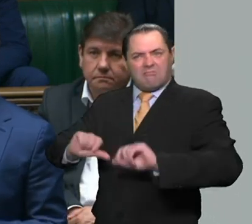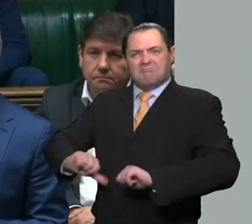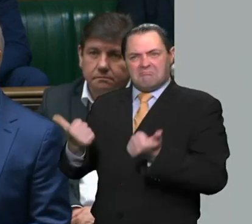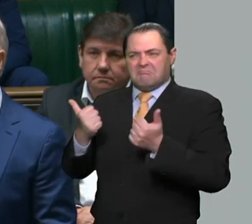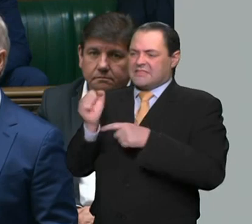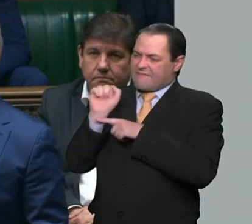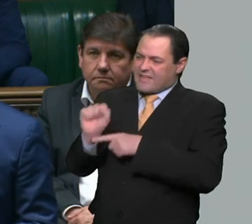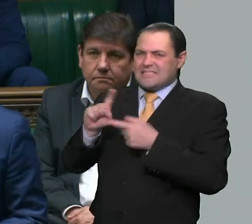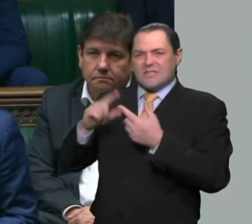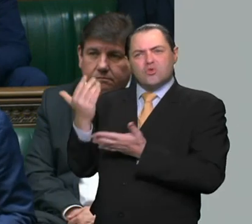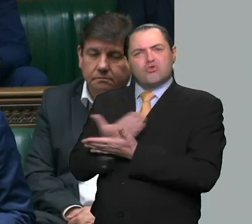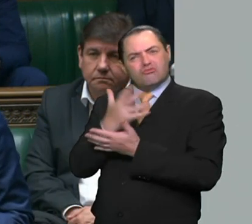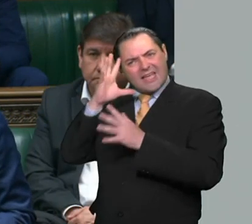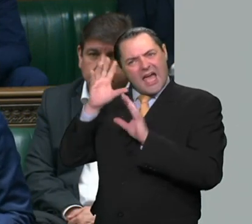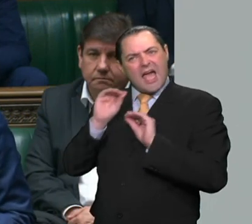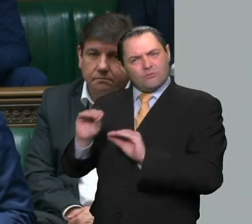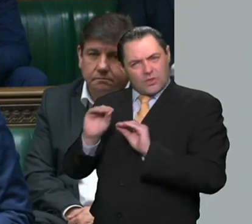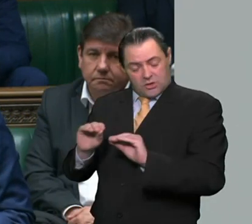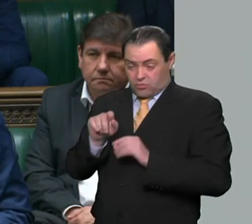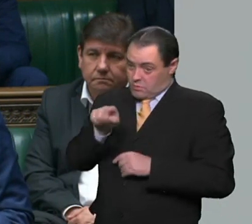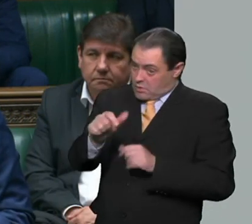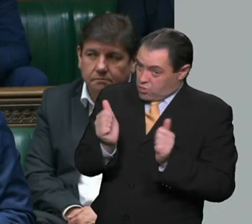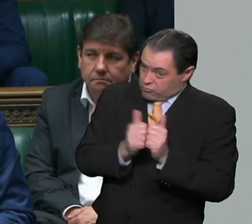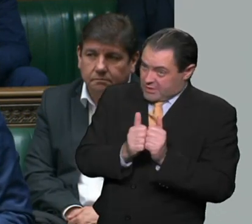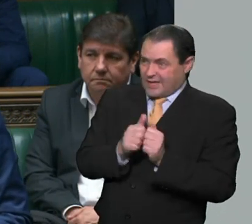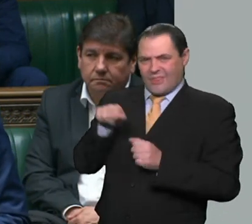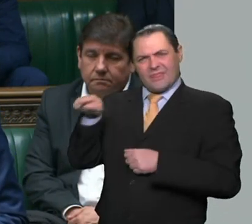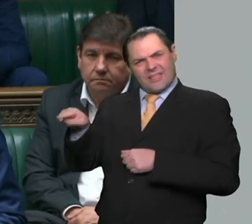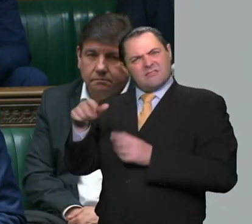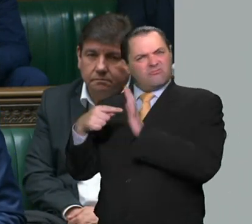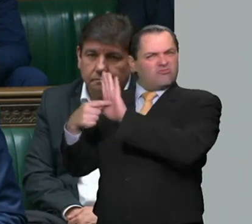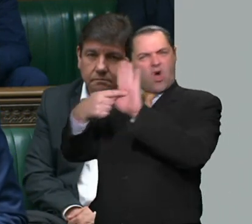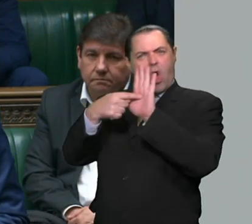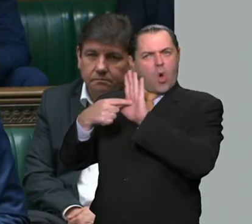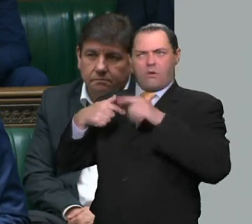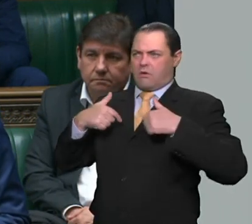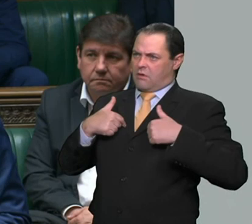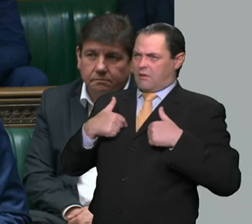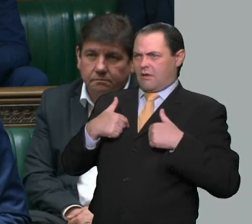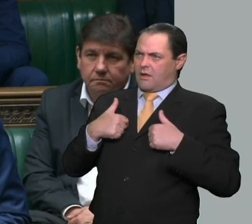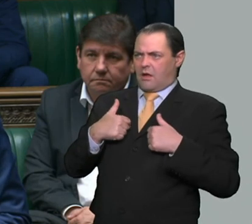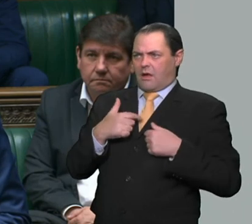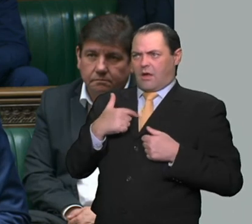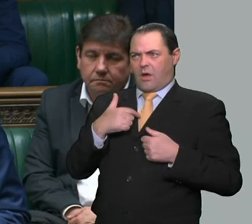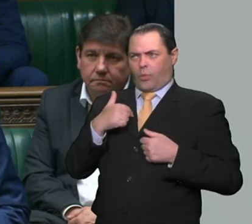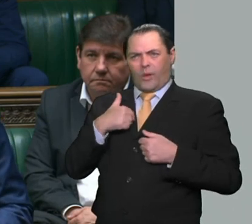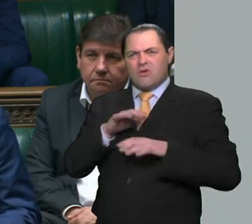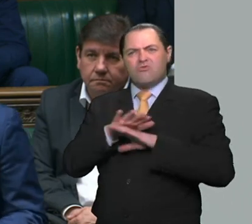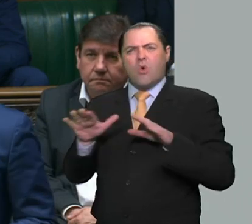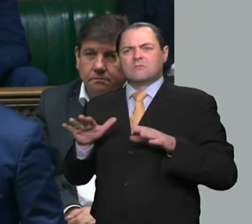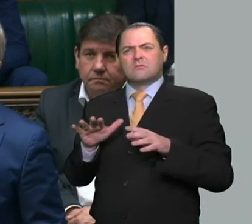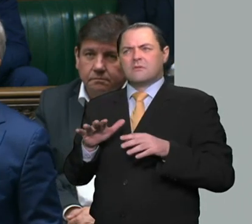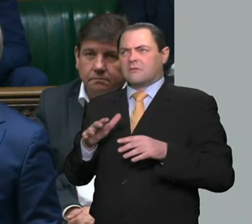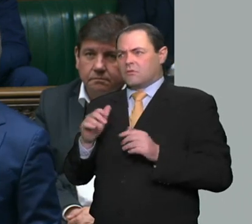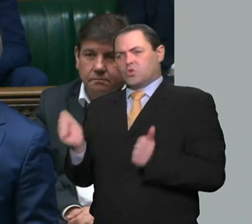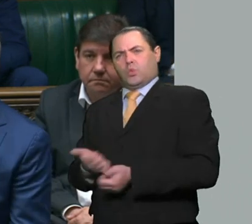education. So does my right honourable friend agree with me that this is a further illustration that, far from being a fifth wheel on the carriage,